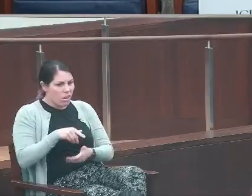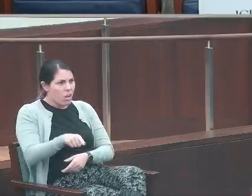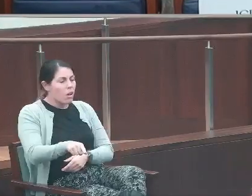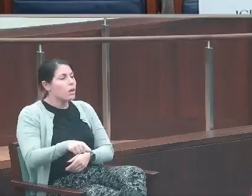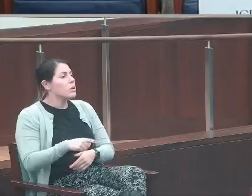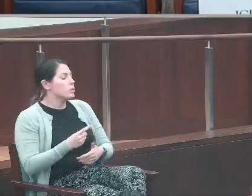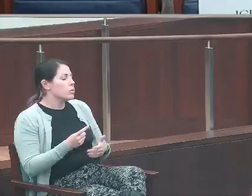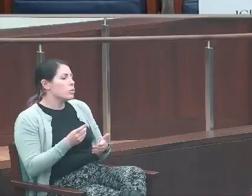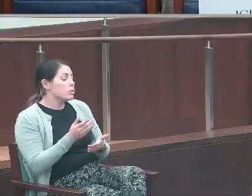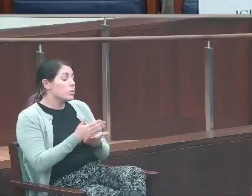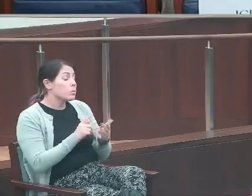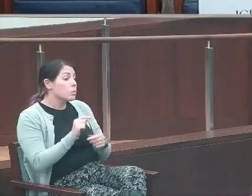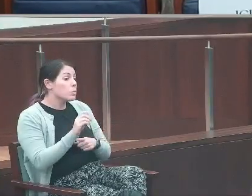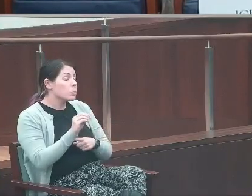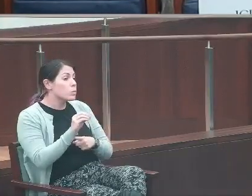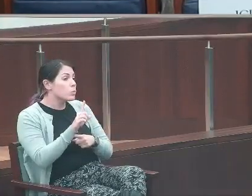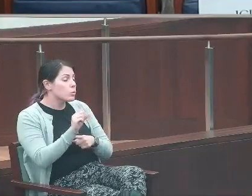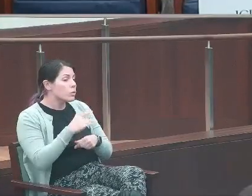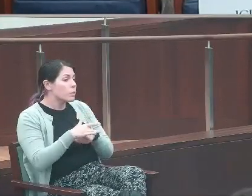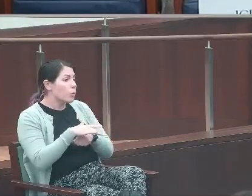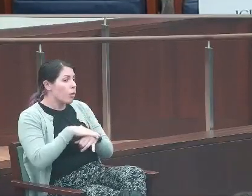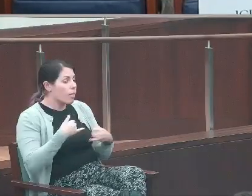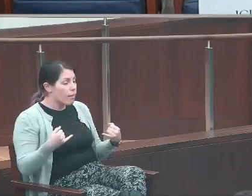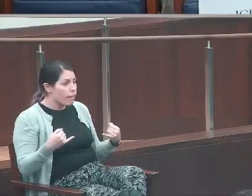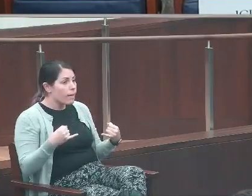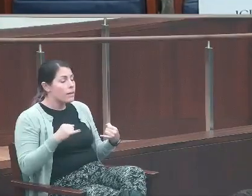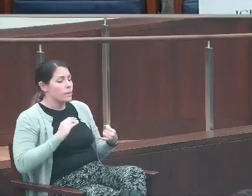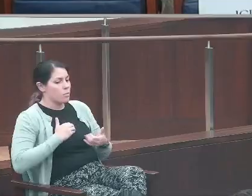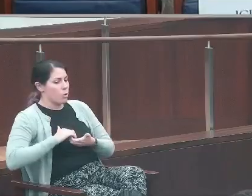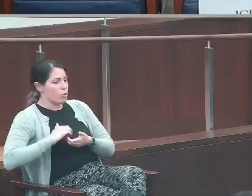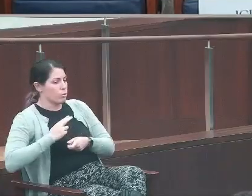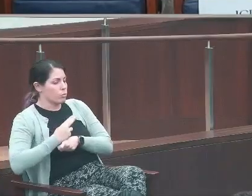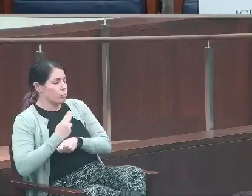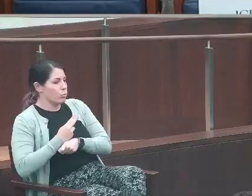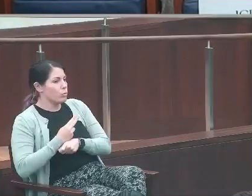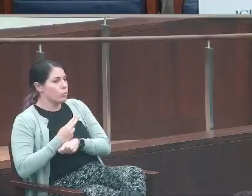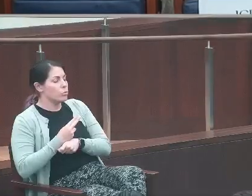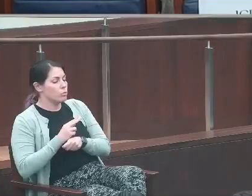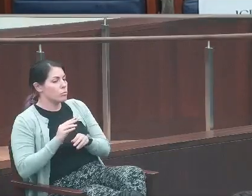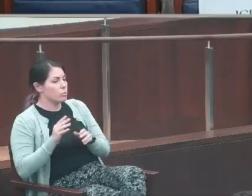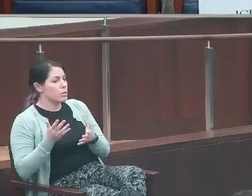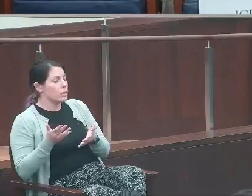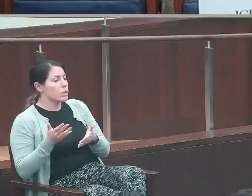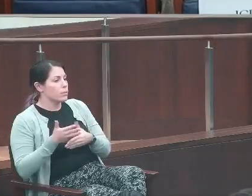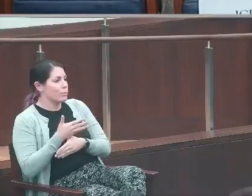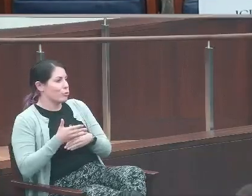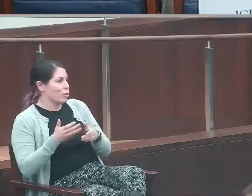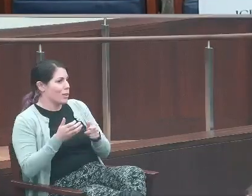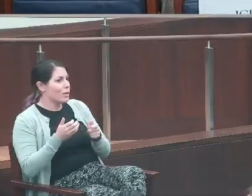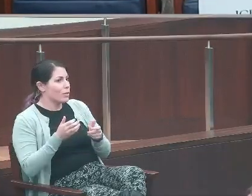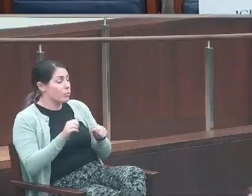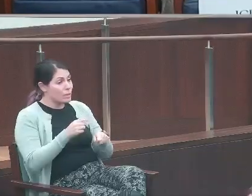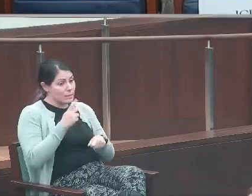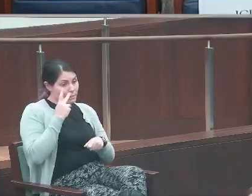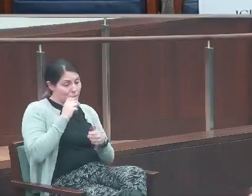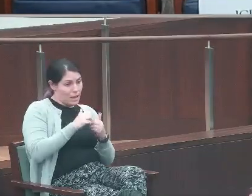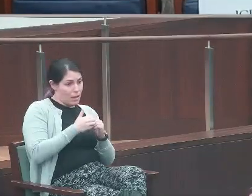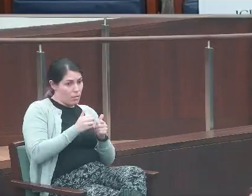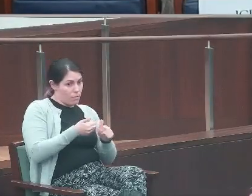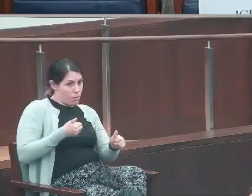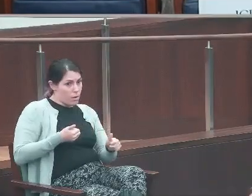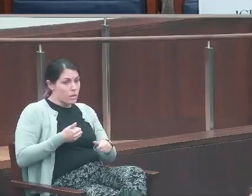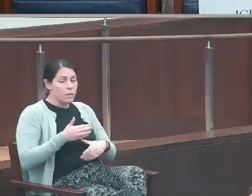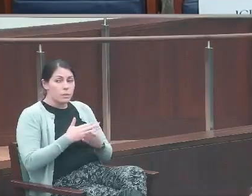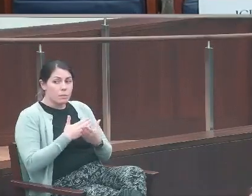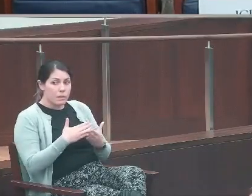our website, but that our partners at places like Peril and CCDH and elsewhere use. And I think what we can particularly do on the state and local levels through our